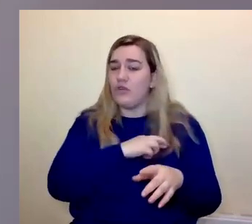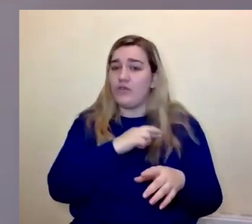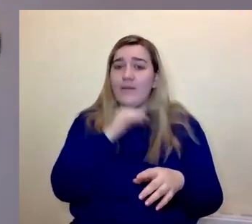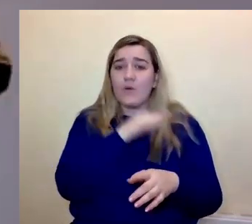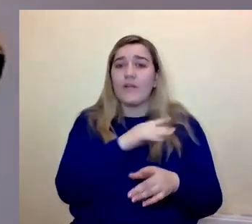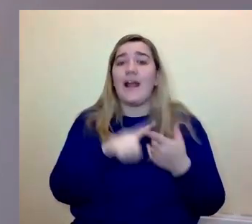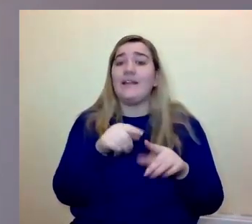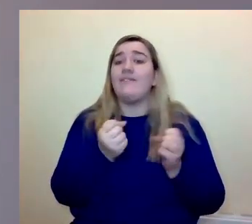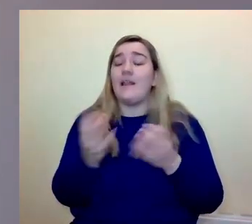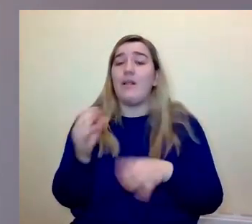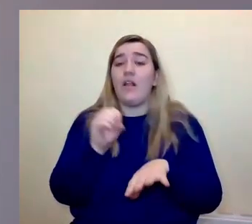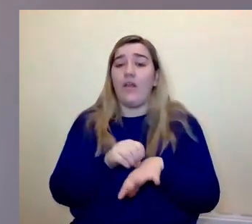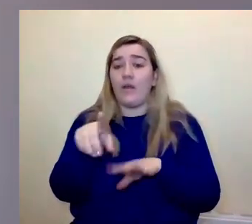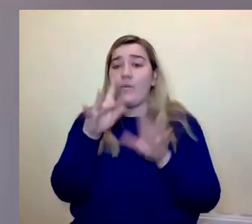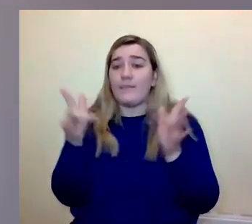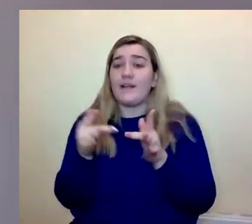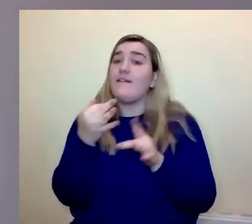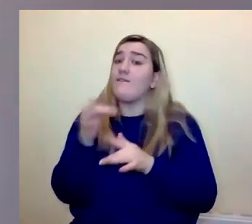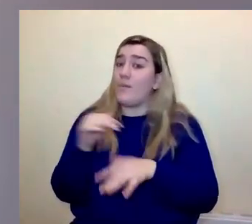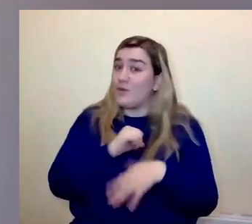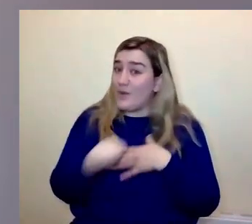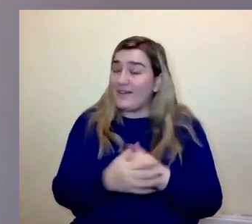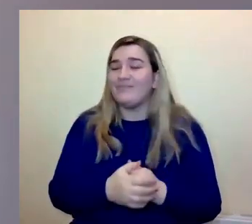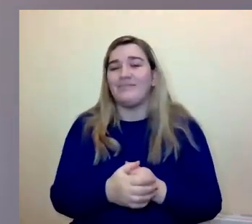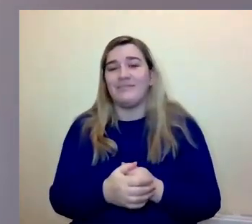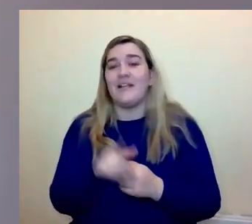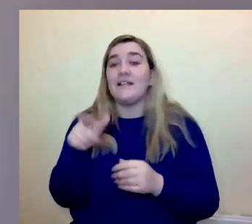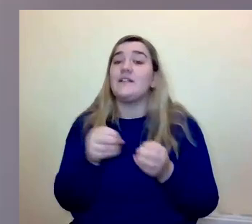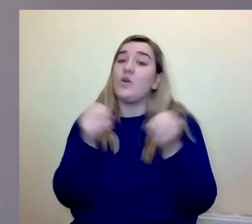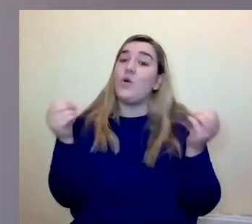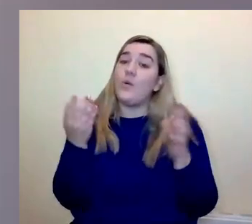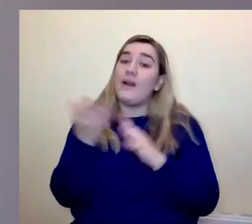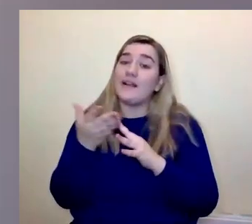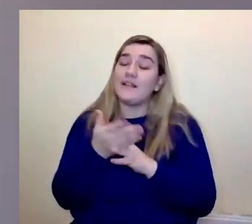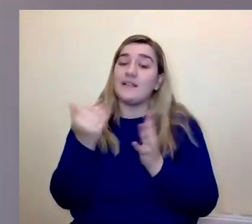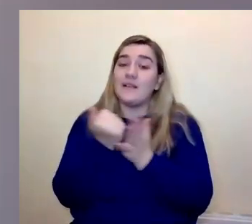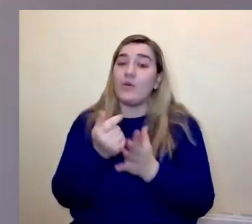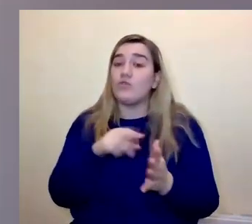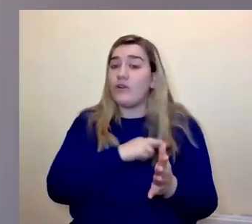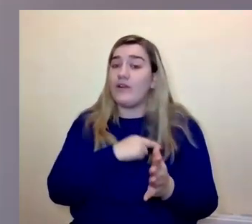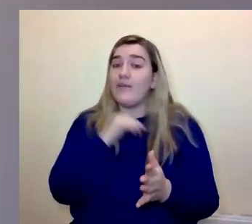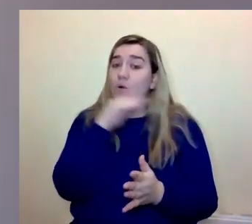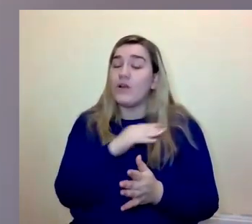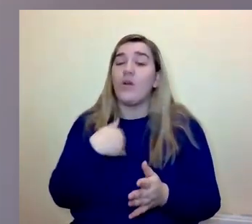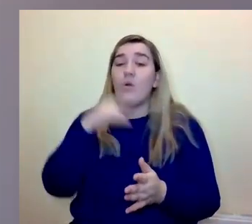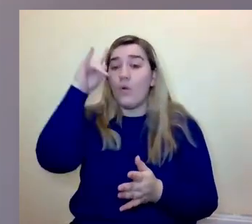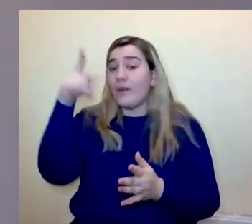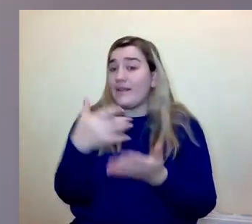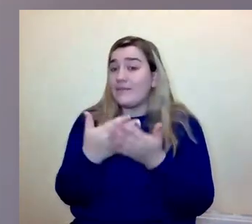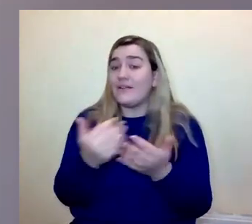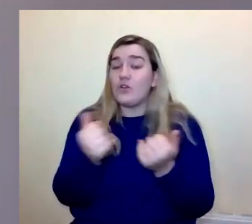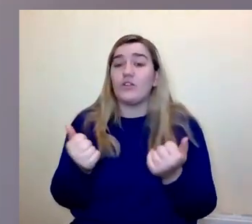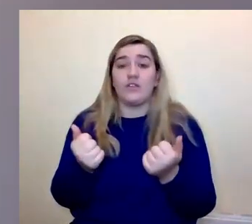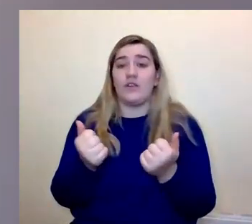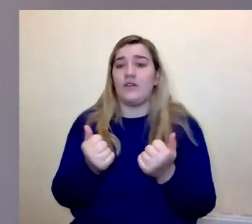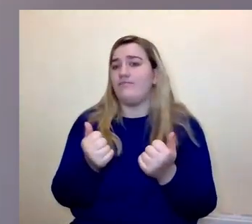on their website from today. This open access approach is really welcome, and we hope that these materials reach many interested